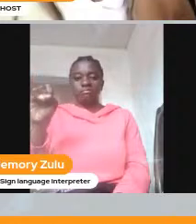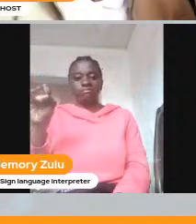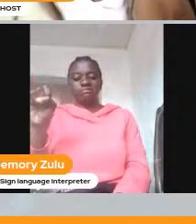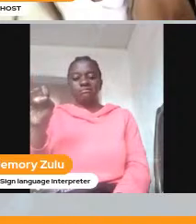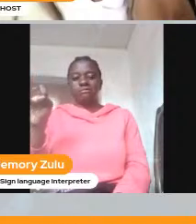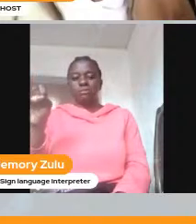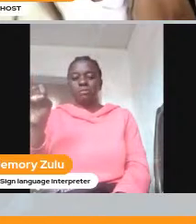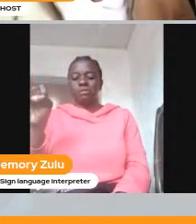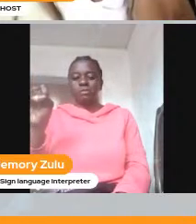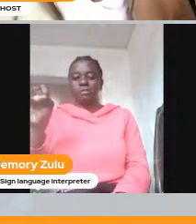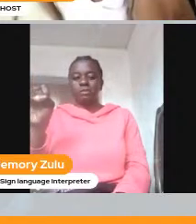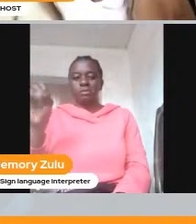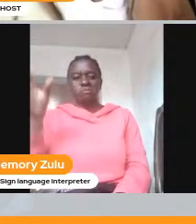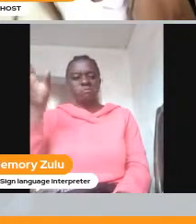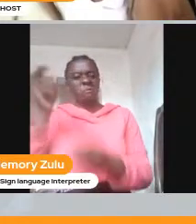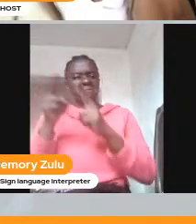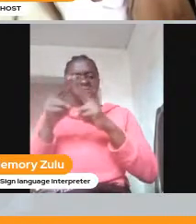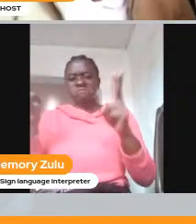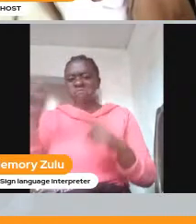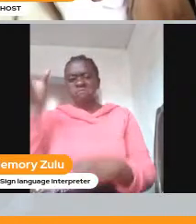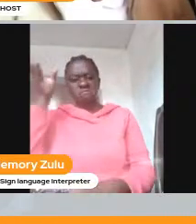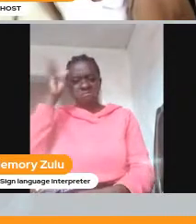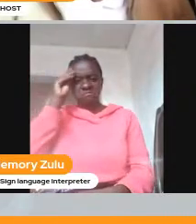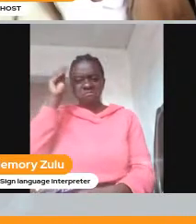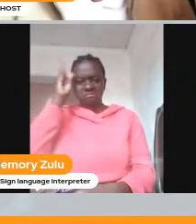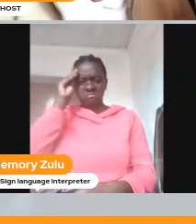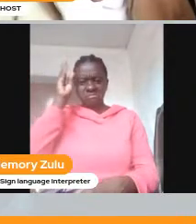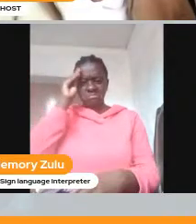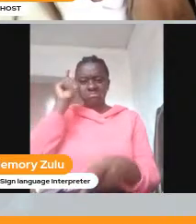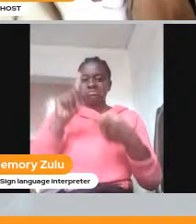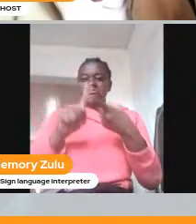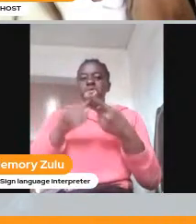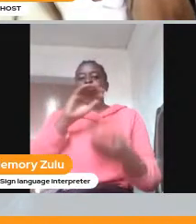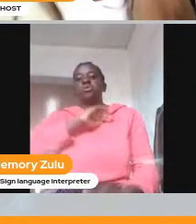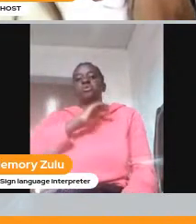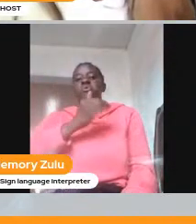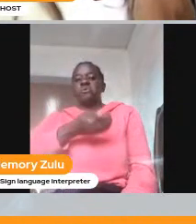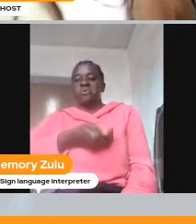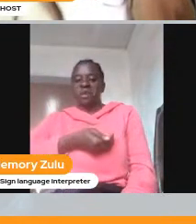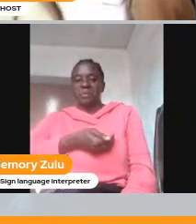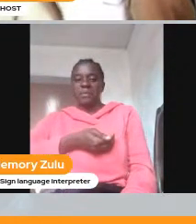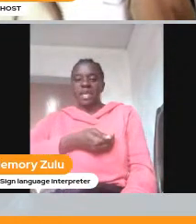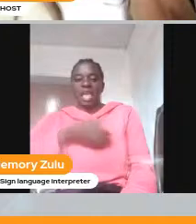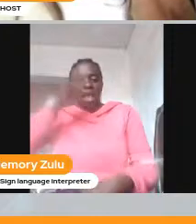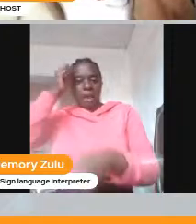it's because of the way we are made. It's common in women, and